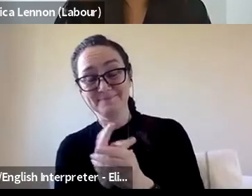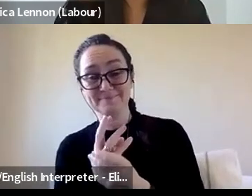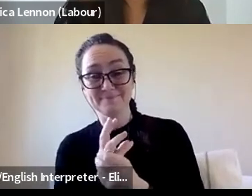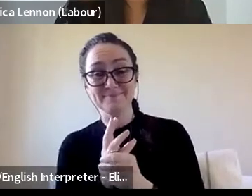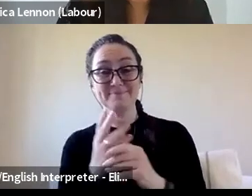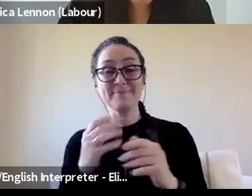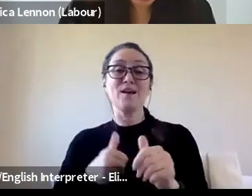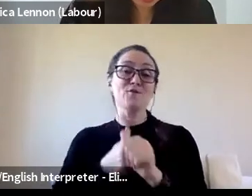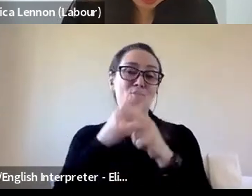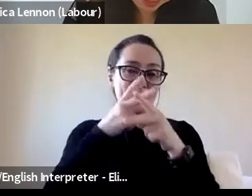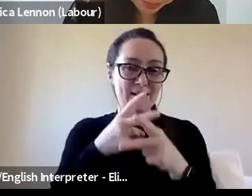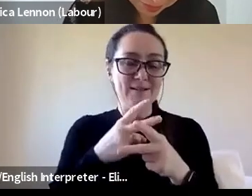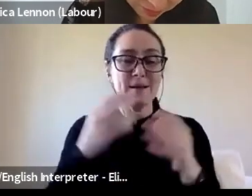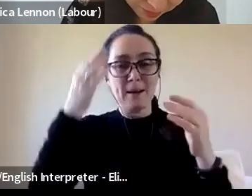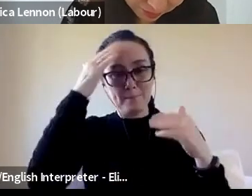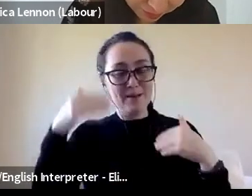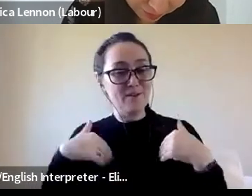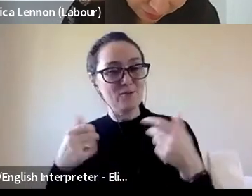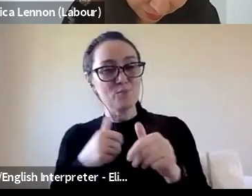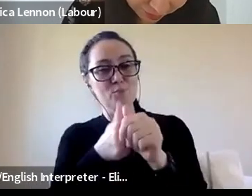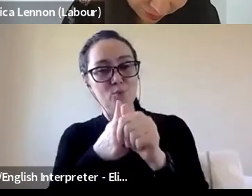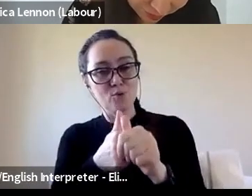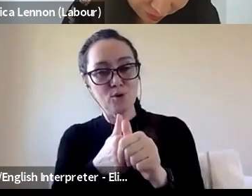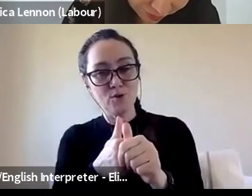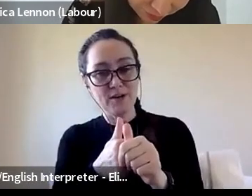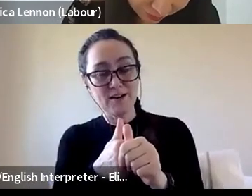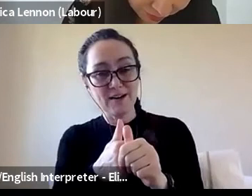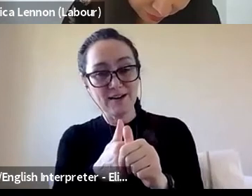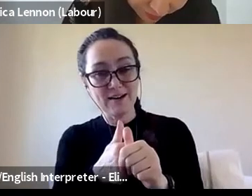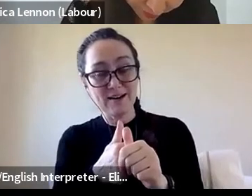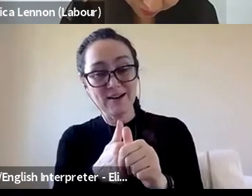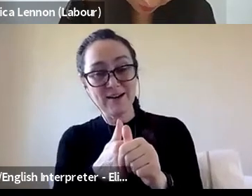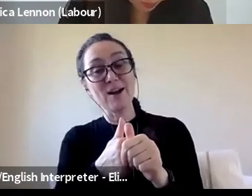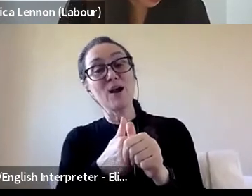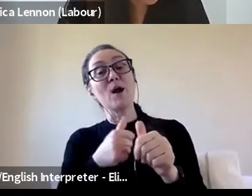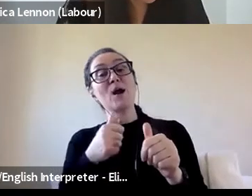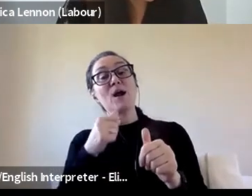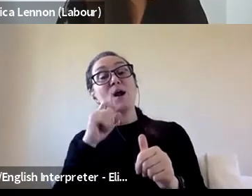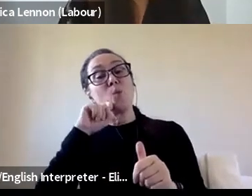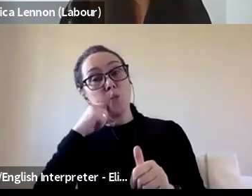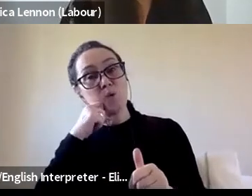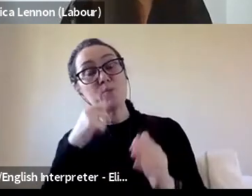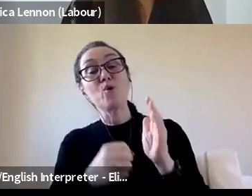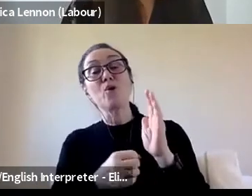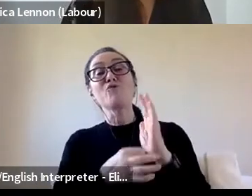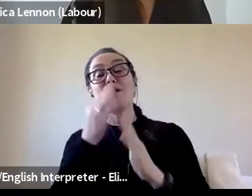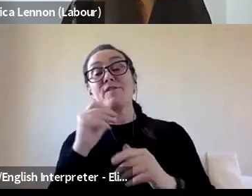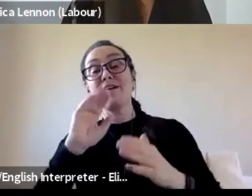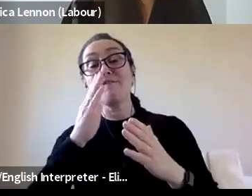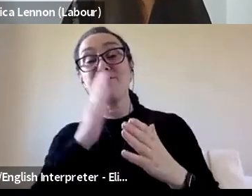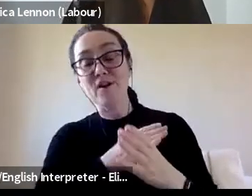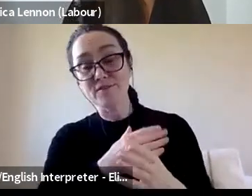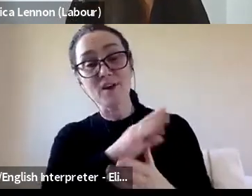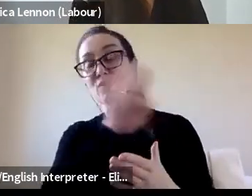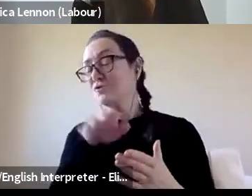with respite care and mental health support that we need. We'll put the recovery first and not waste another few years with an independence referendum and